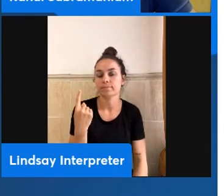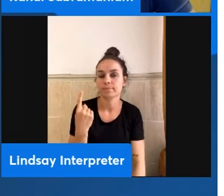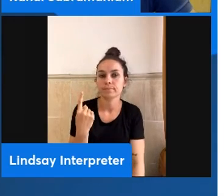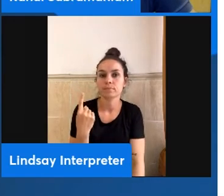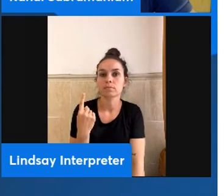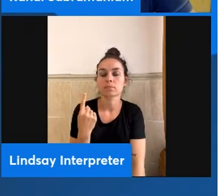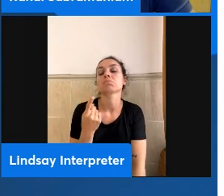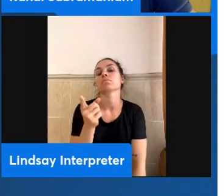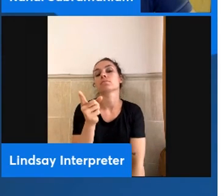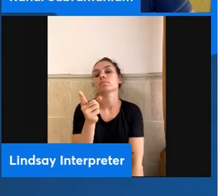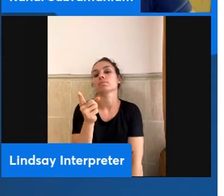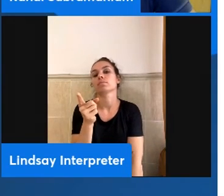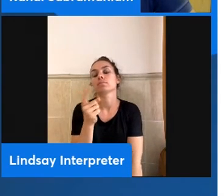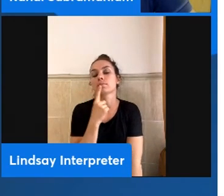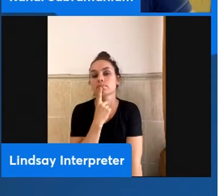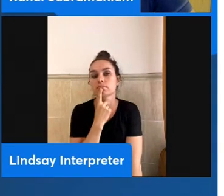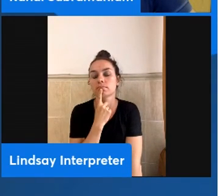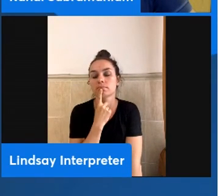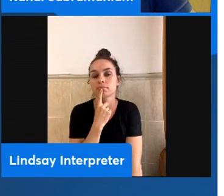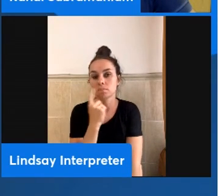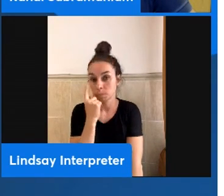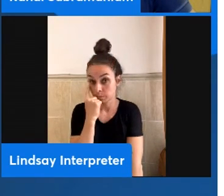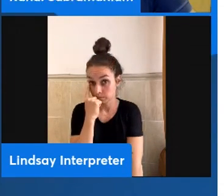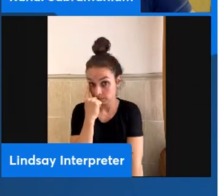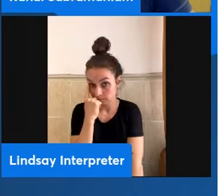There we go.